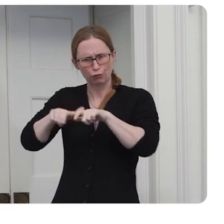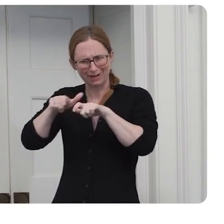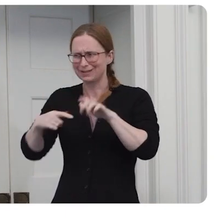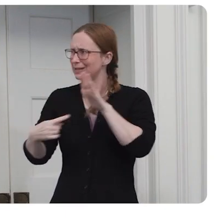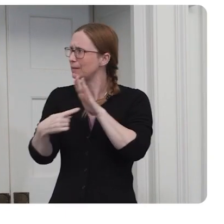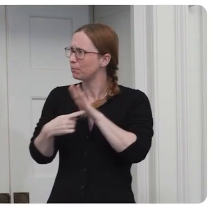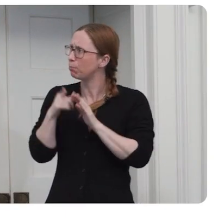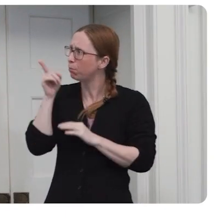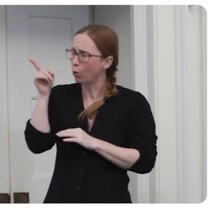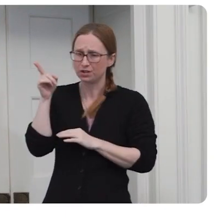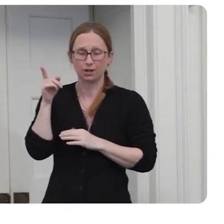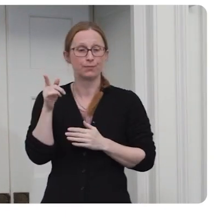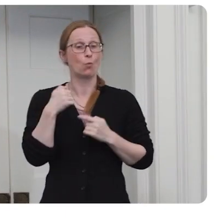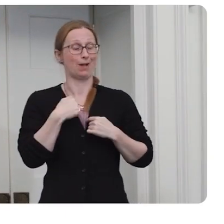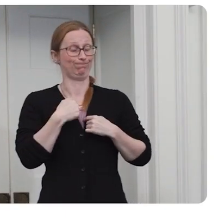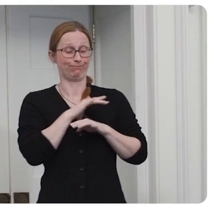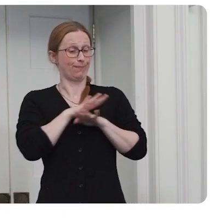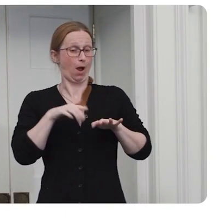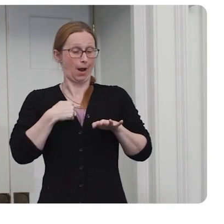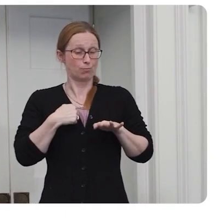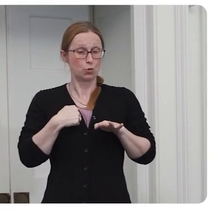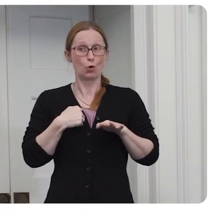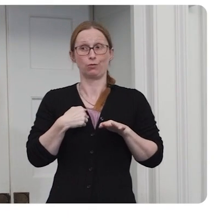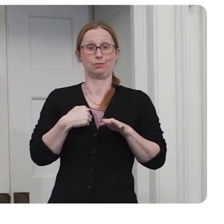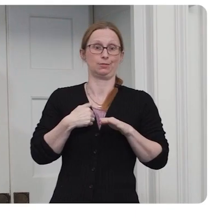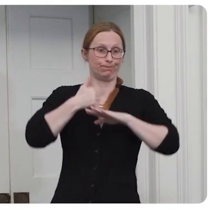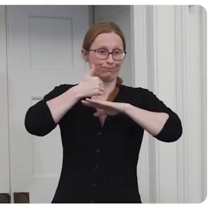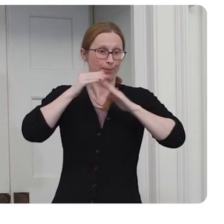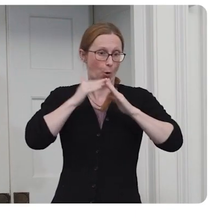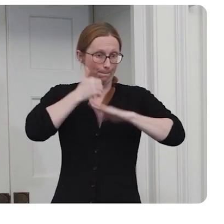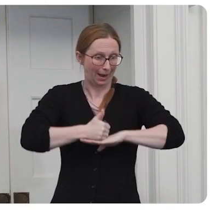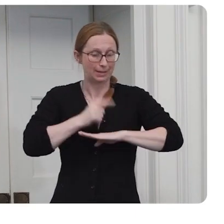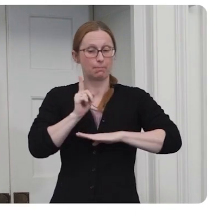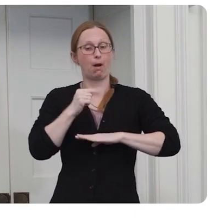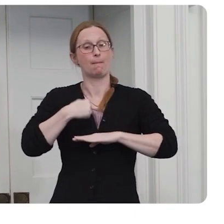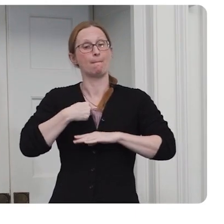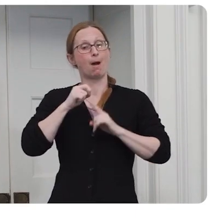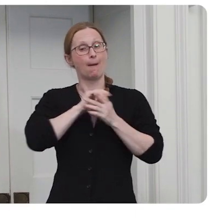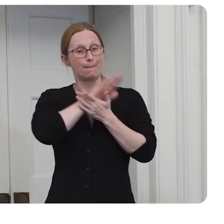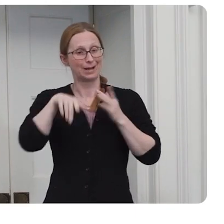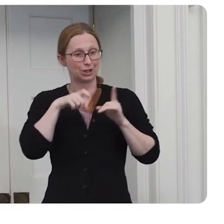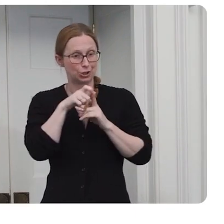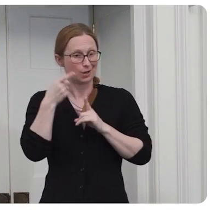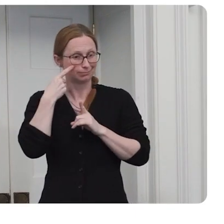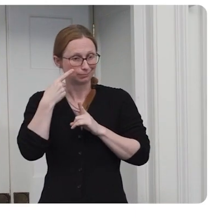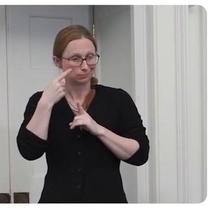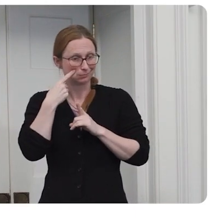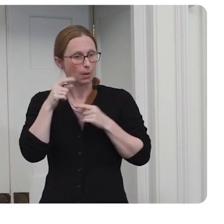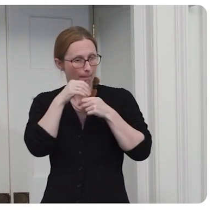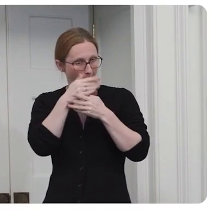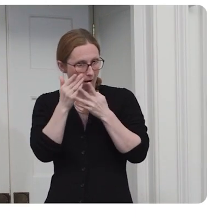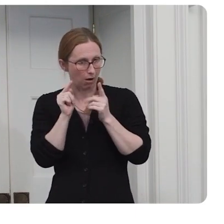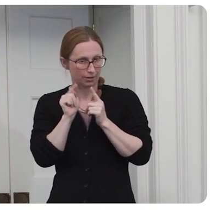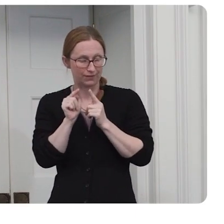to you? Well, I'm not home-based, but my PhD looked at